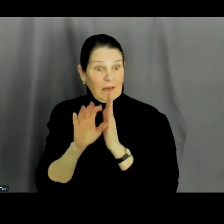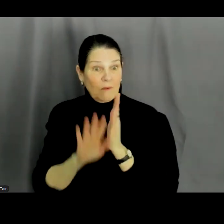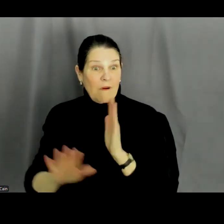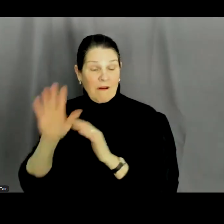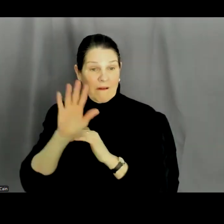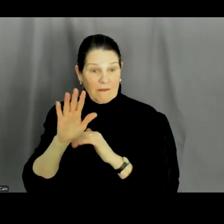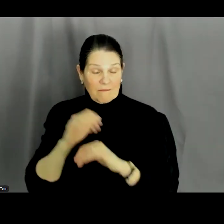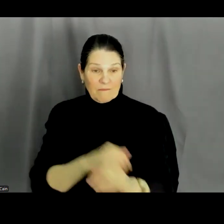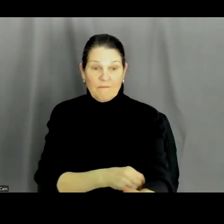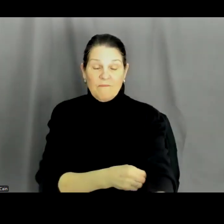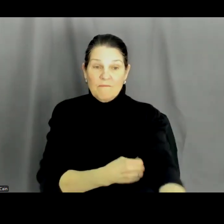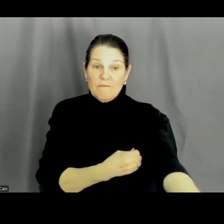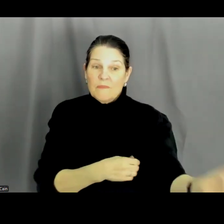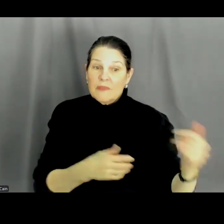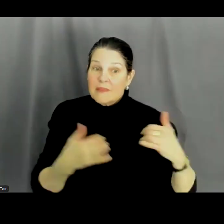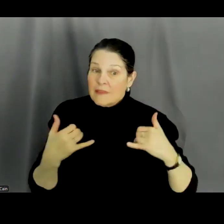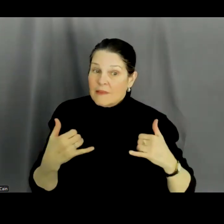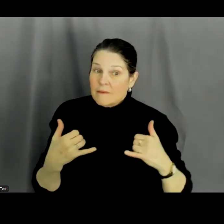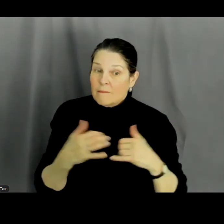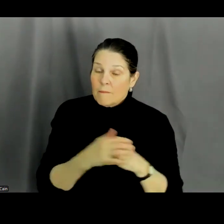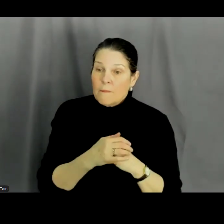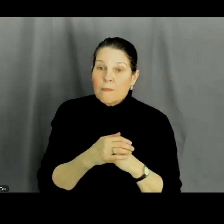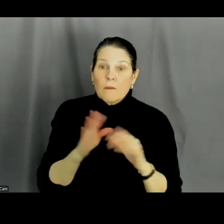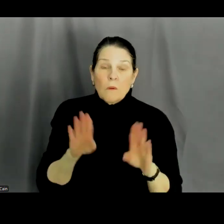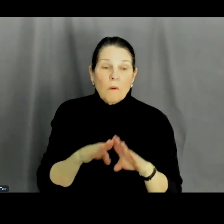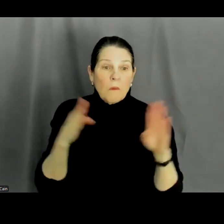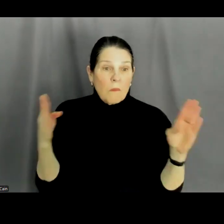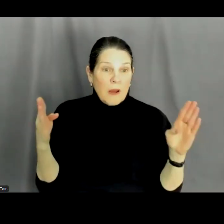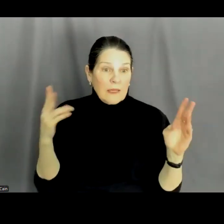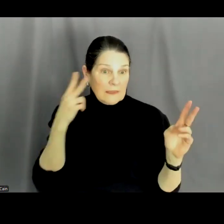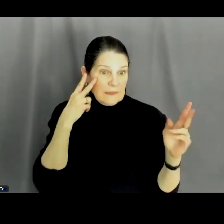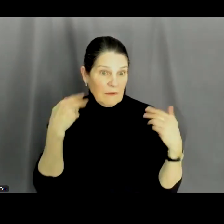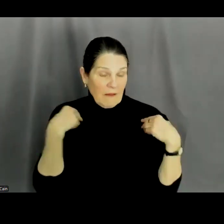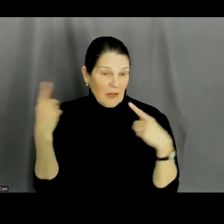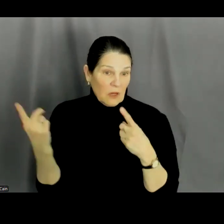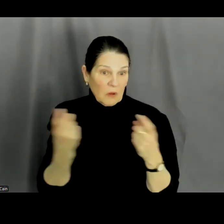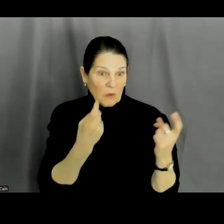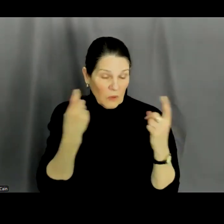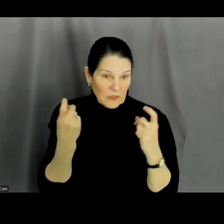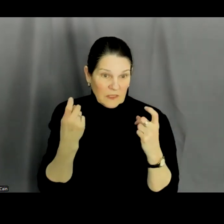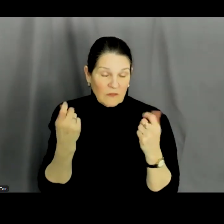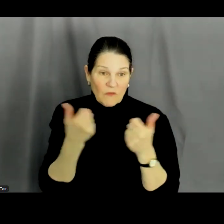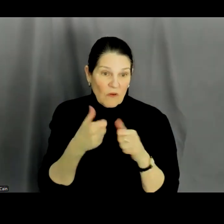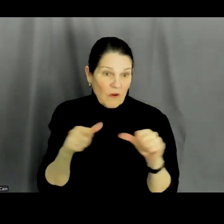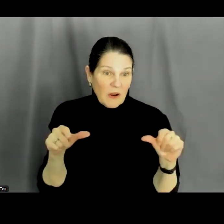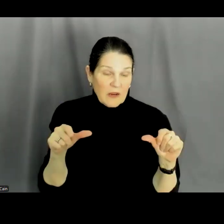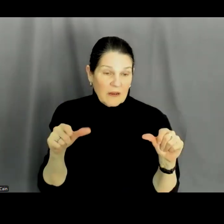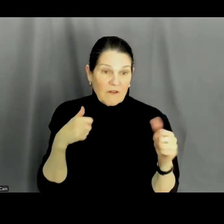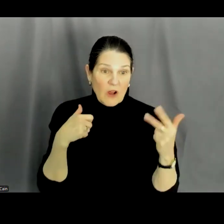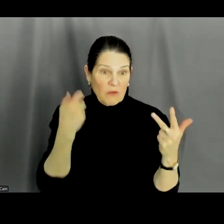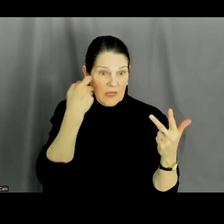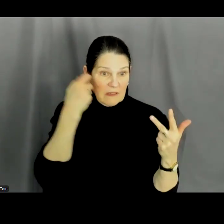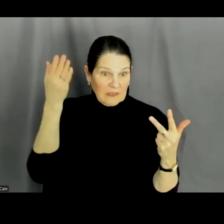well. So now we're going to open it up and see if we have any questions for any of our three